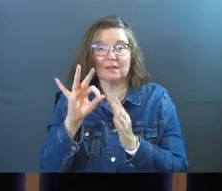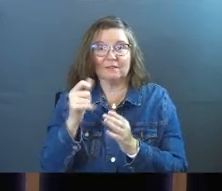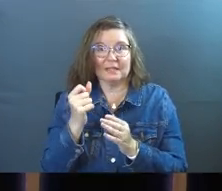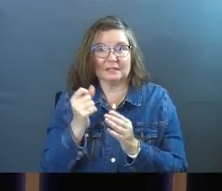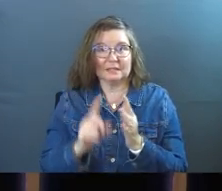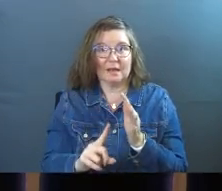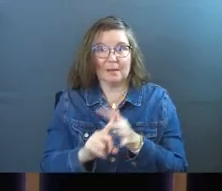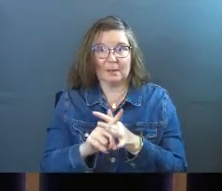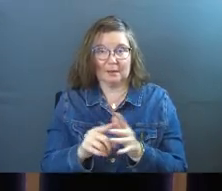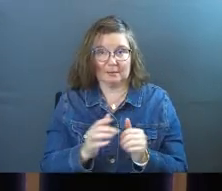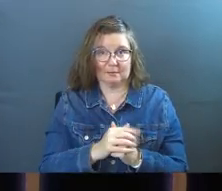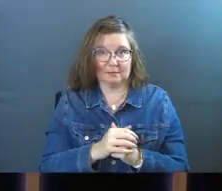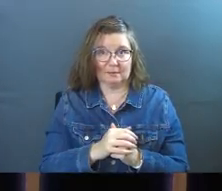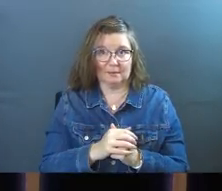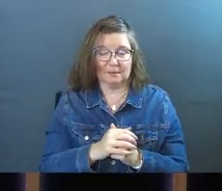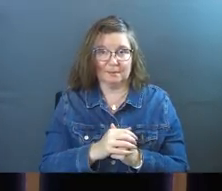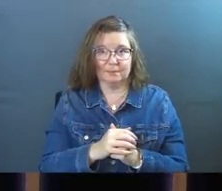coming.